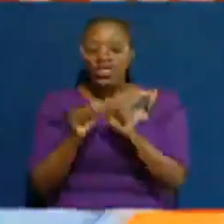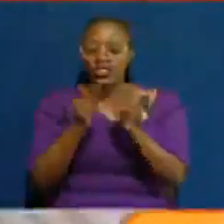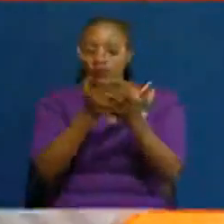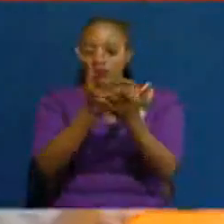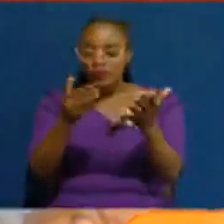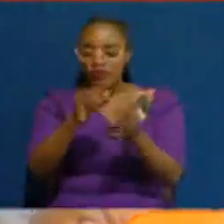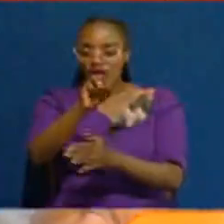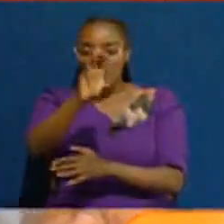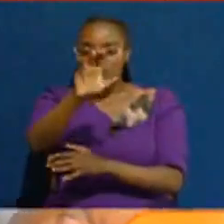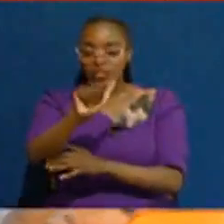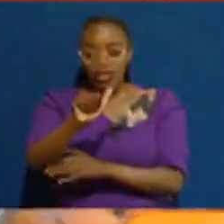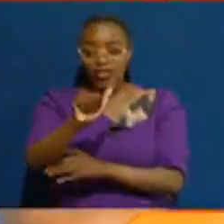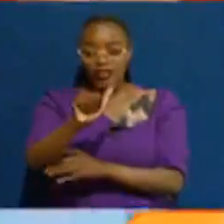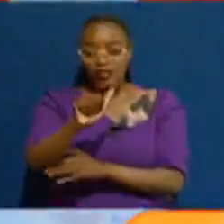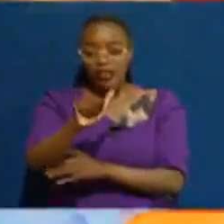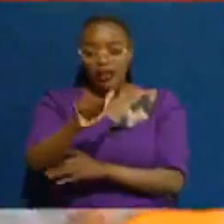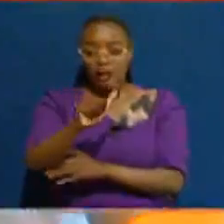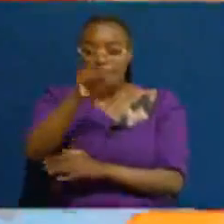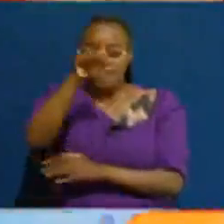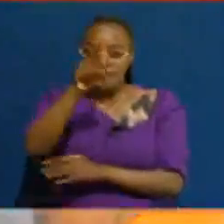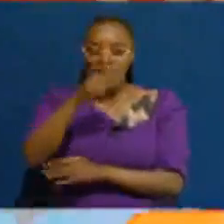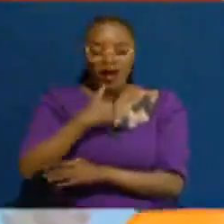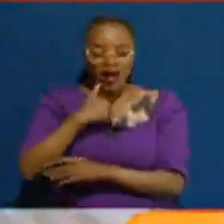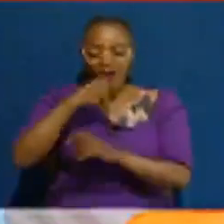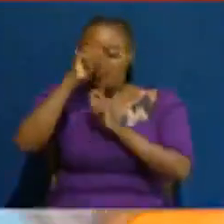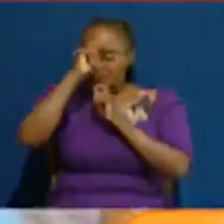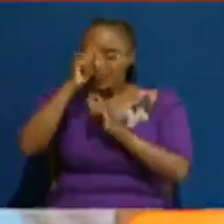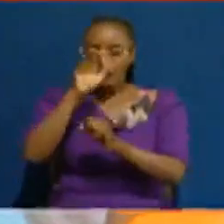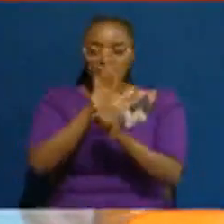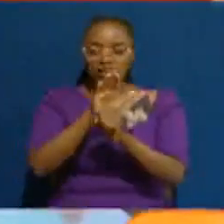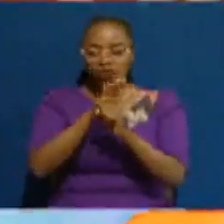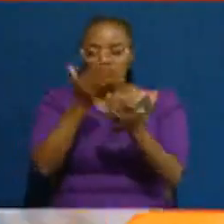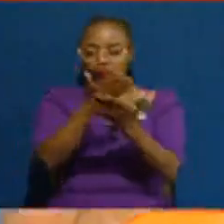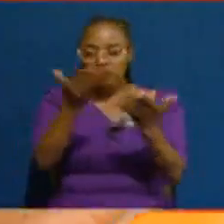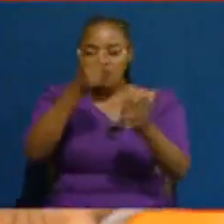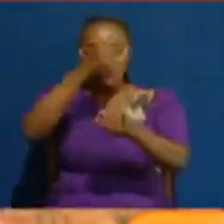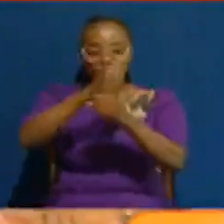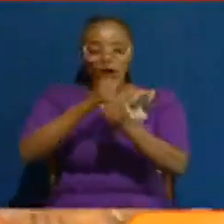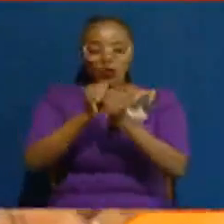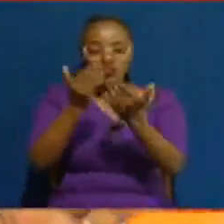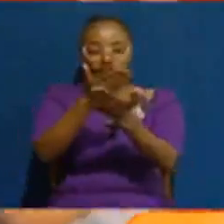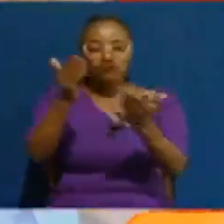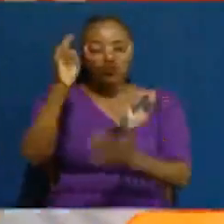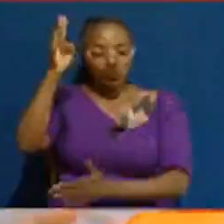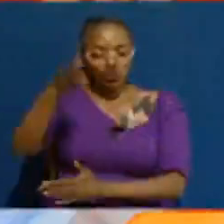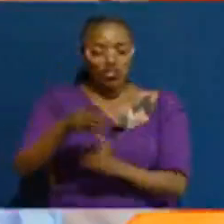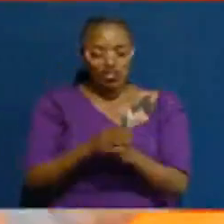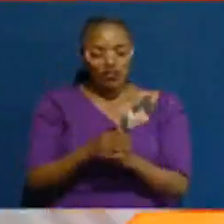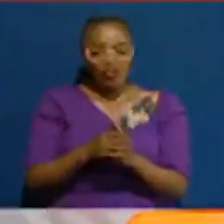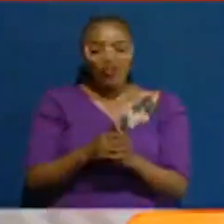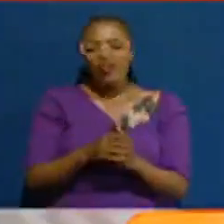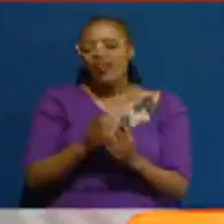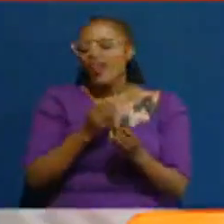nduko MCS, me I have tremendous respect for you and I'll work with you in every